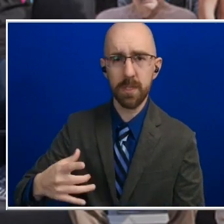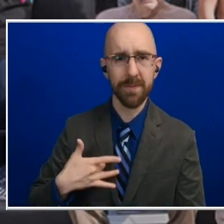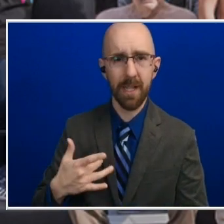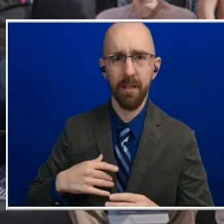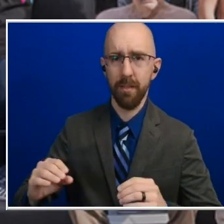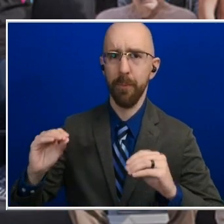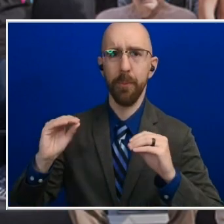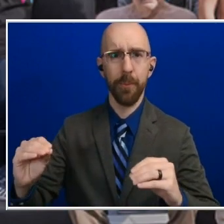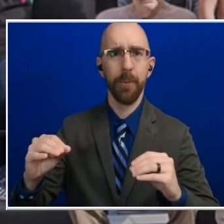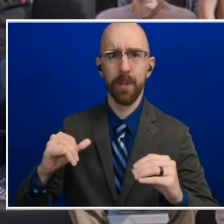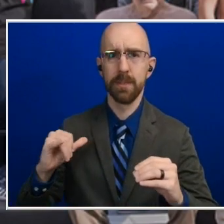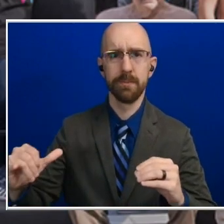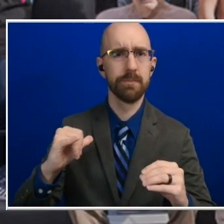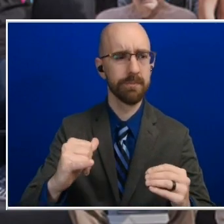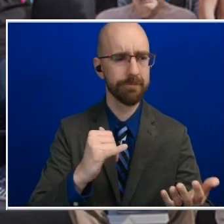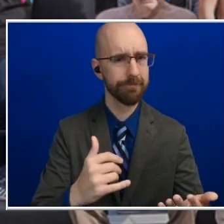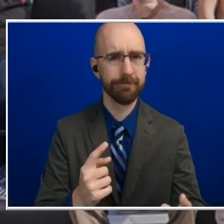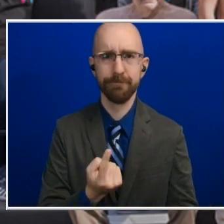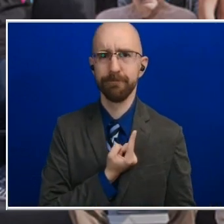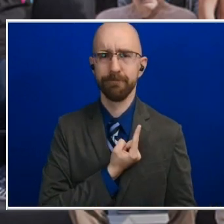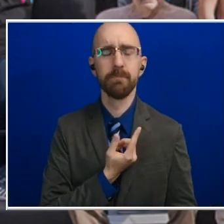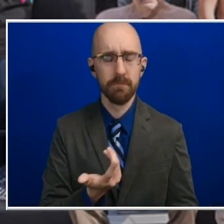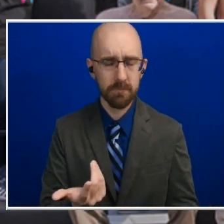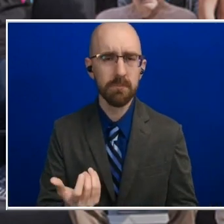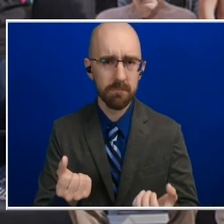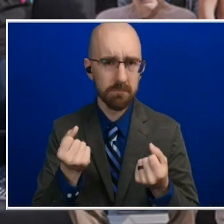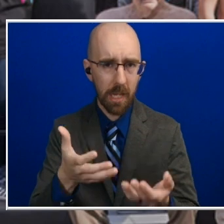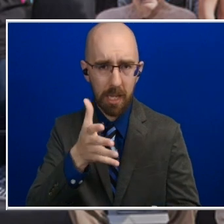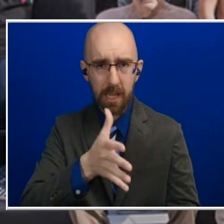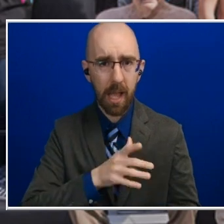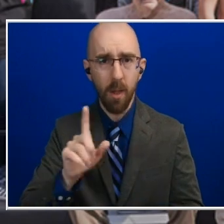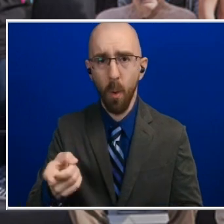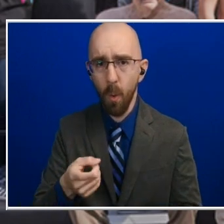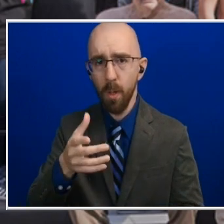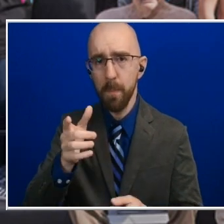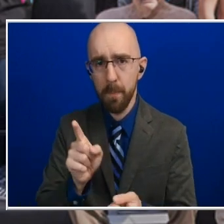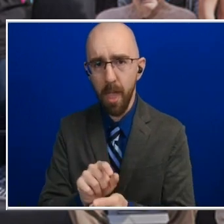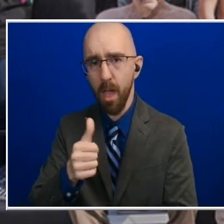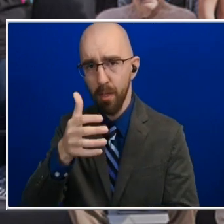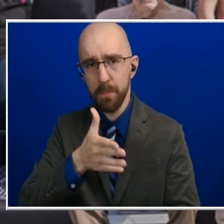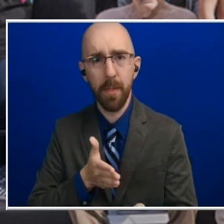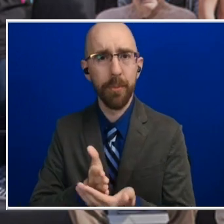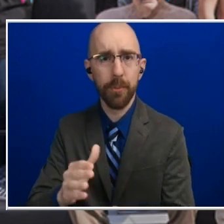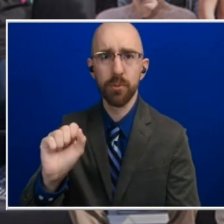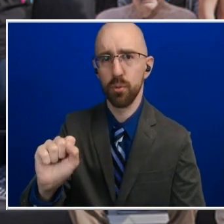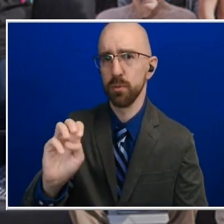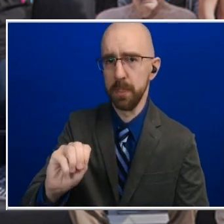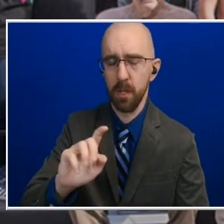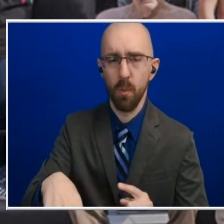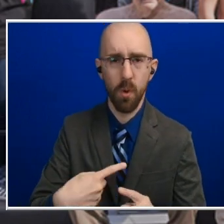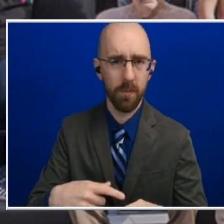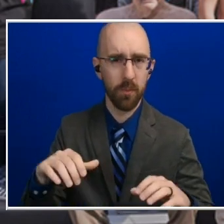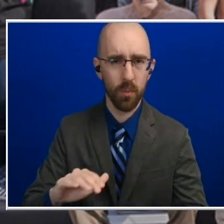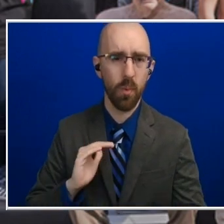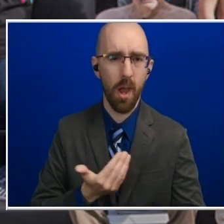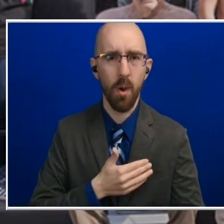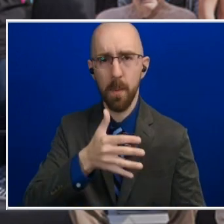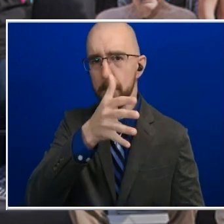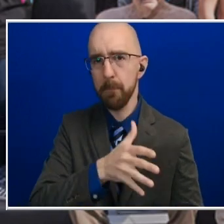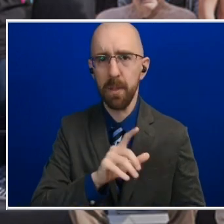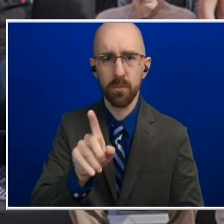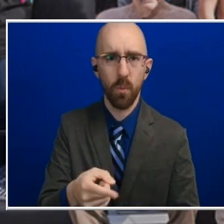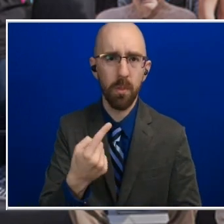stuff. So many of the guys have only met other men through social media. When we do our men's only monthly